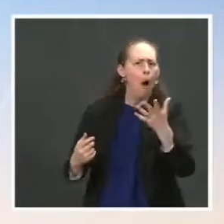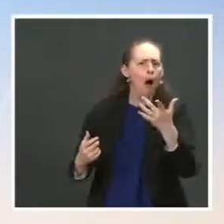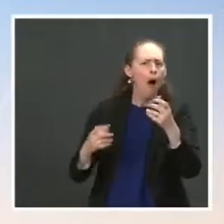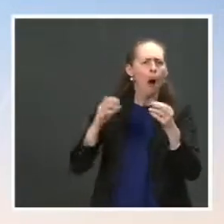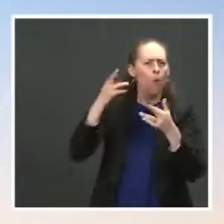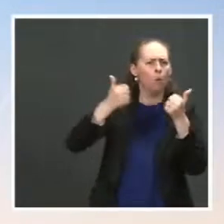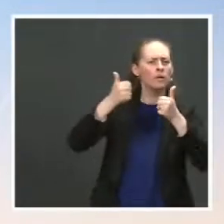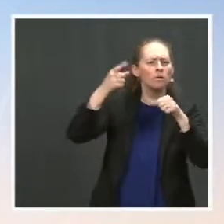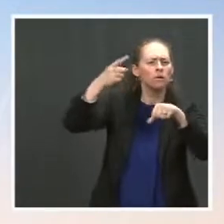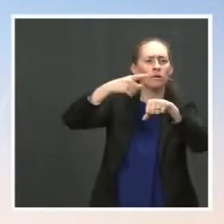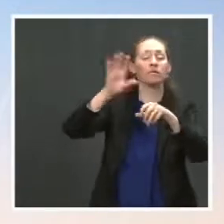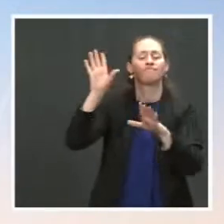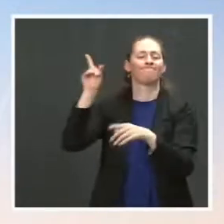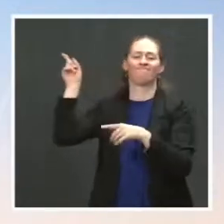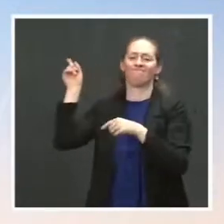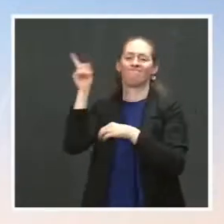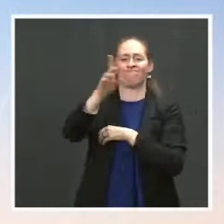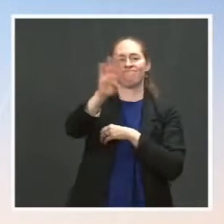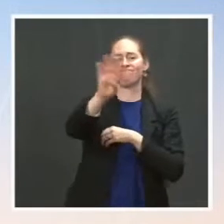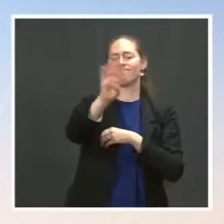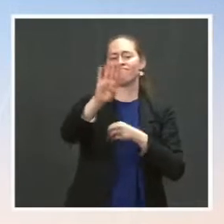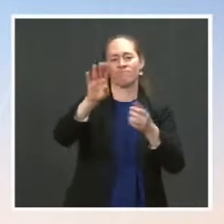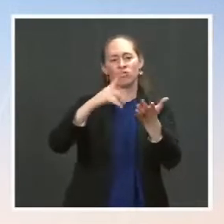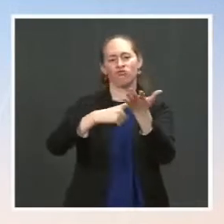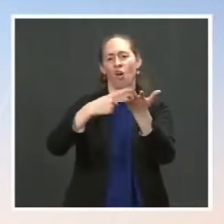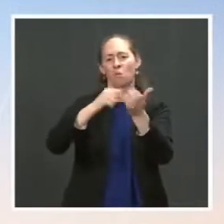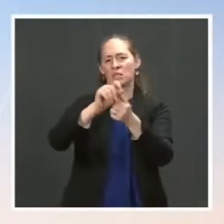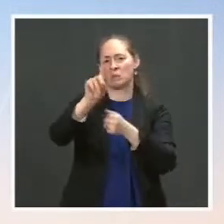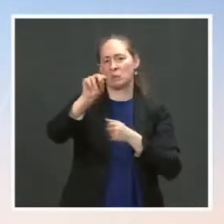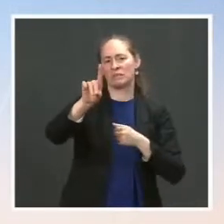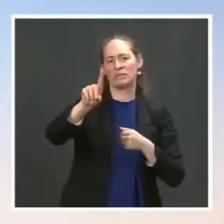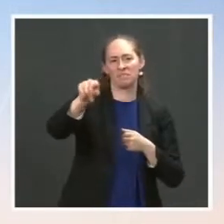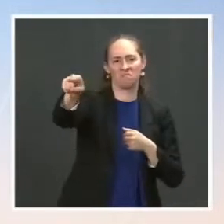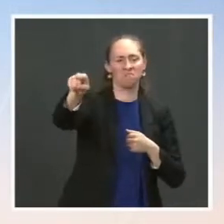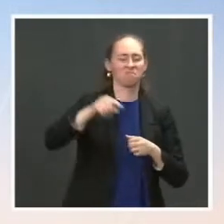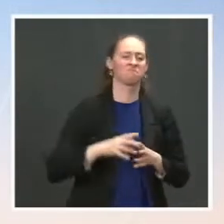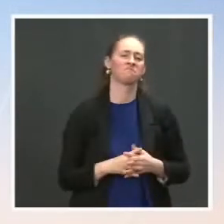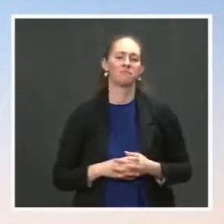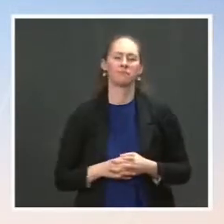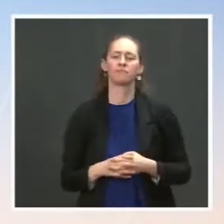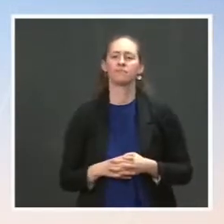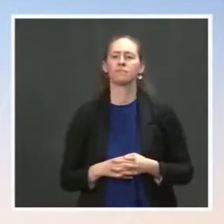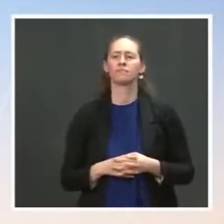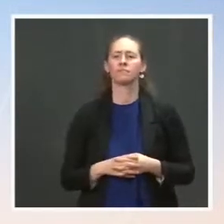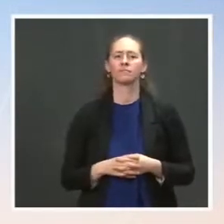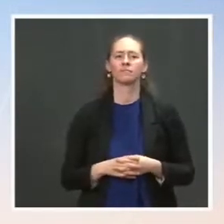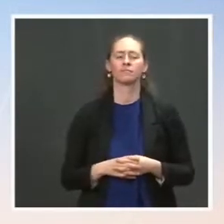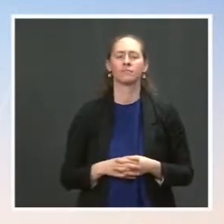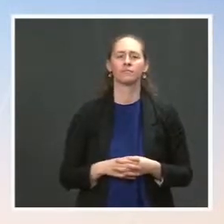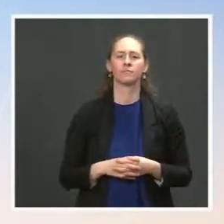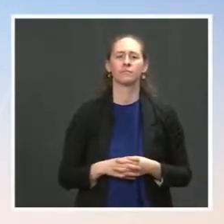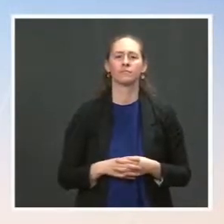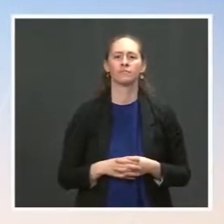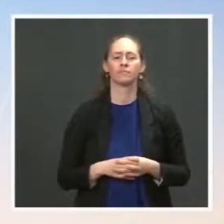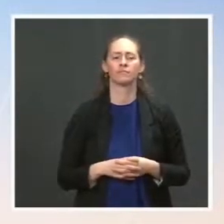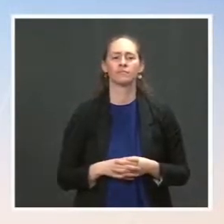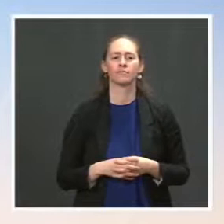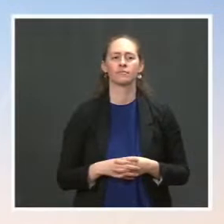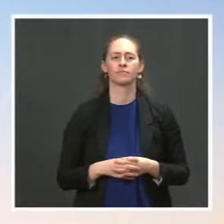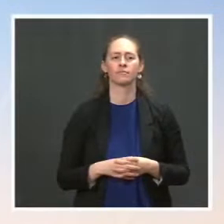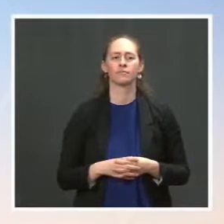you. Okay, go ahead on. Thank you. CBP data said this week that the number of unoccupied migrant children crossing the